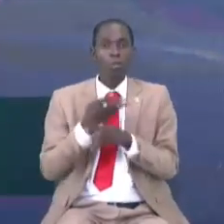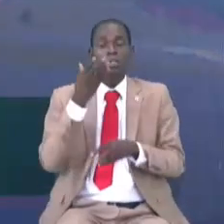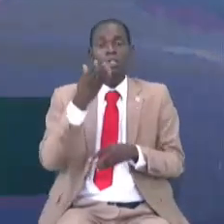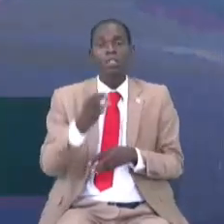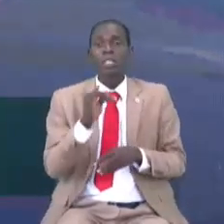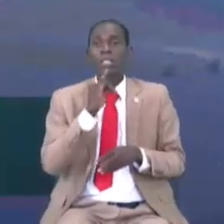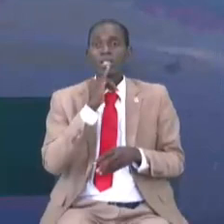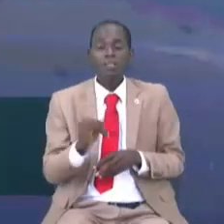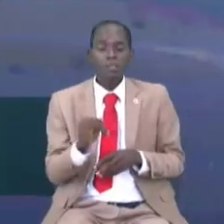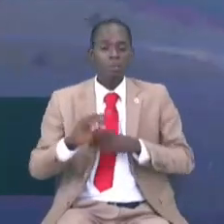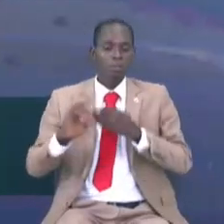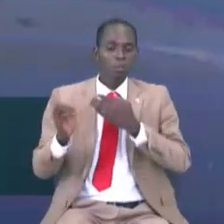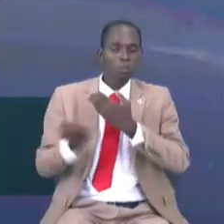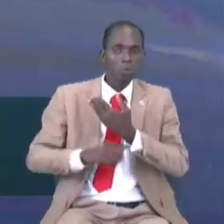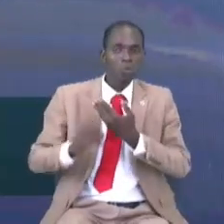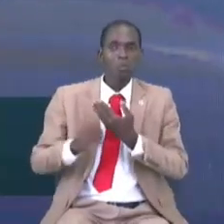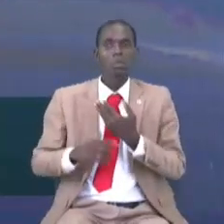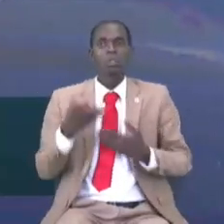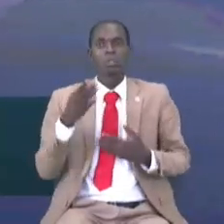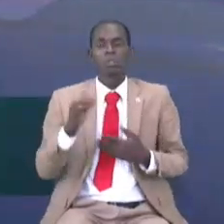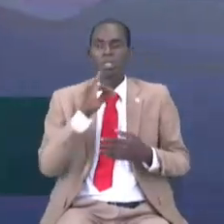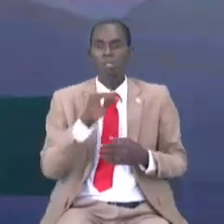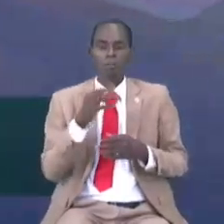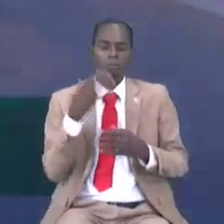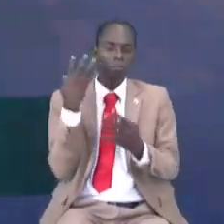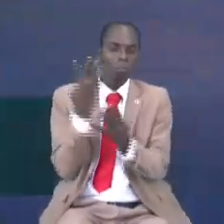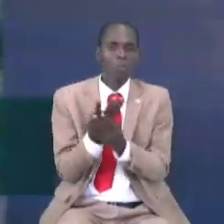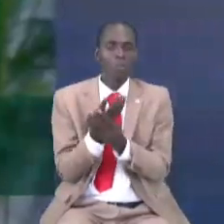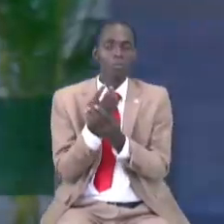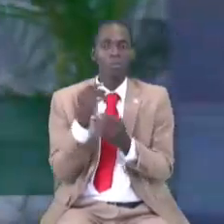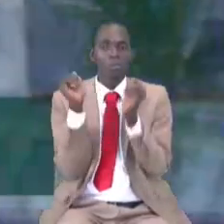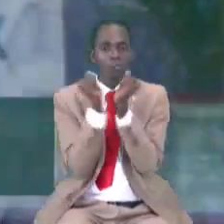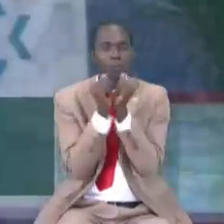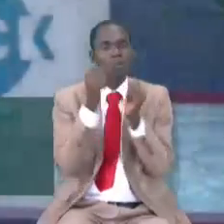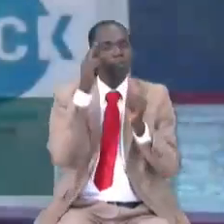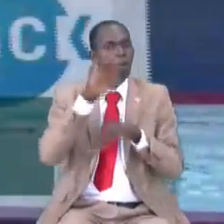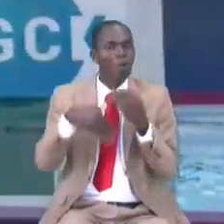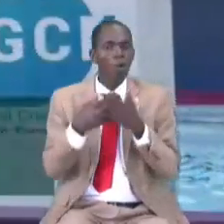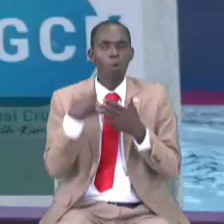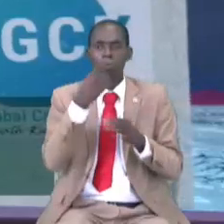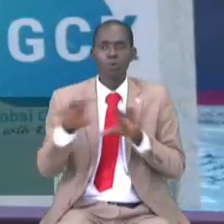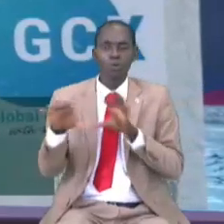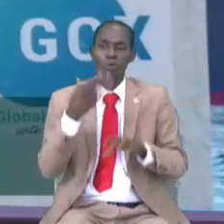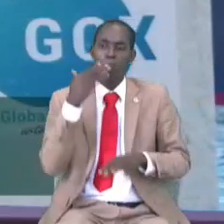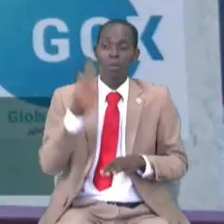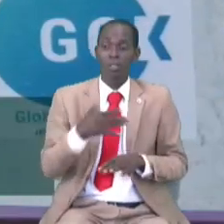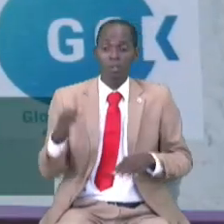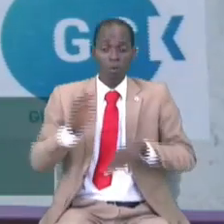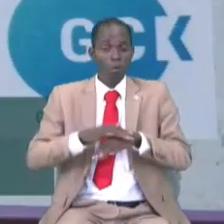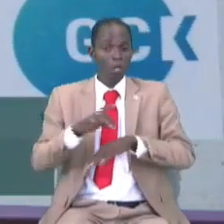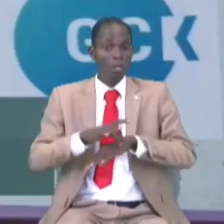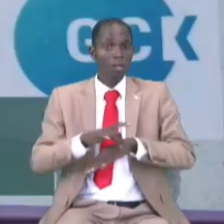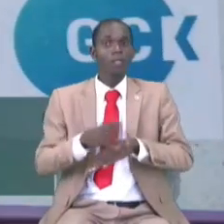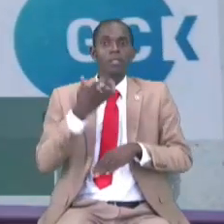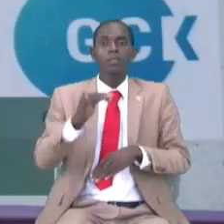those who do evil things. Even here on earth, there's a day of judgment coming, and the people that have come to